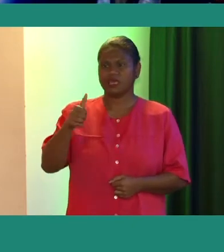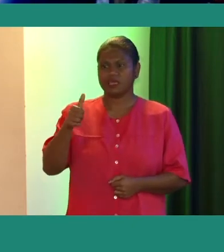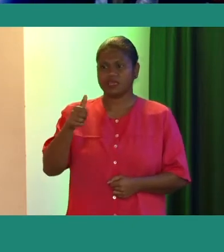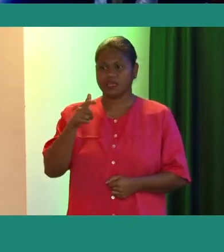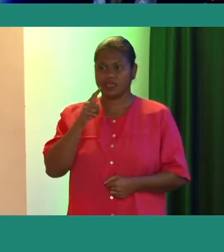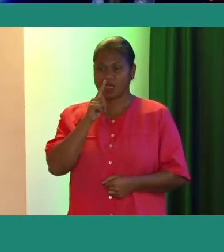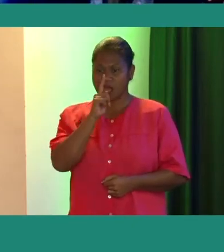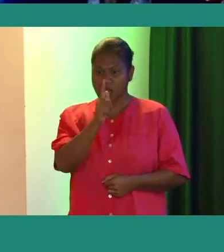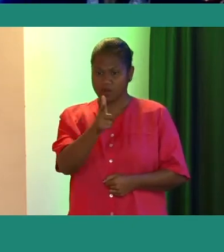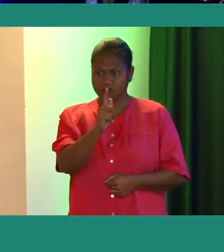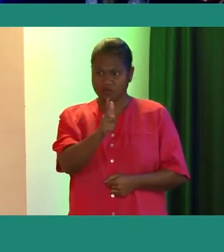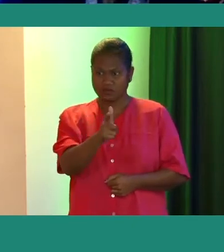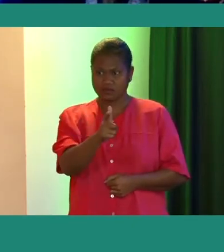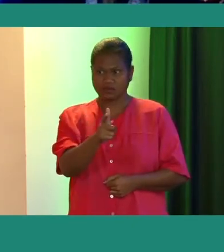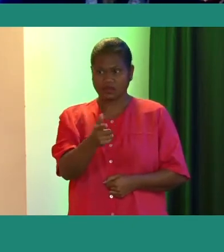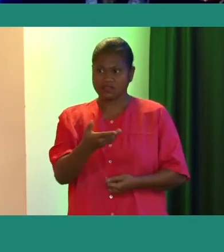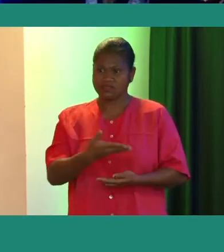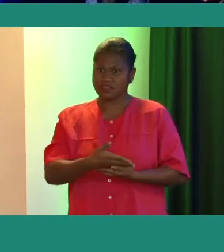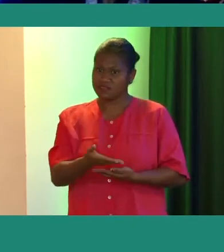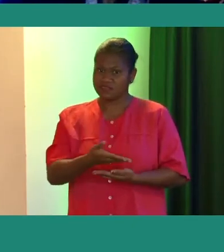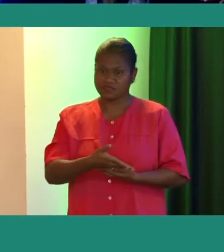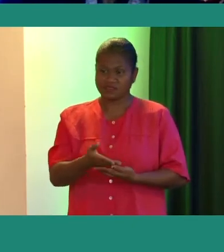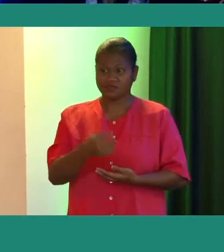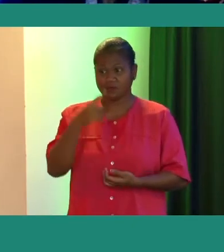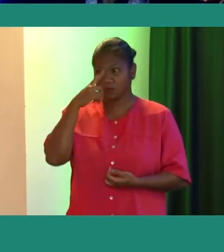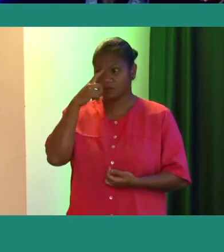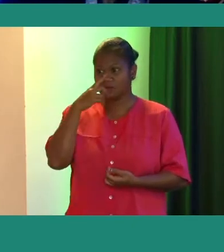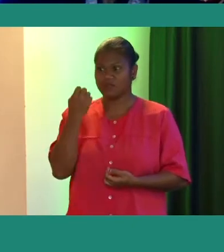provided for survivors?